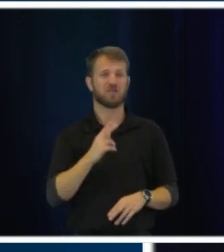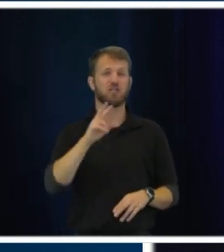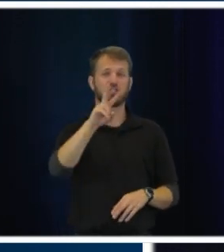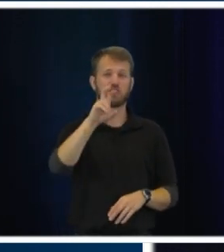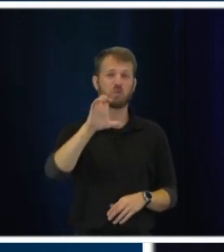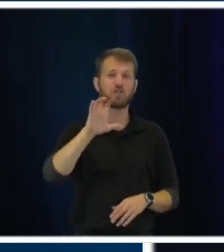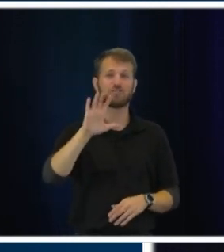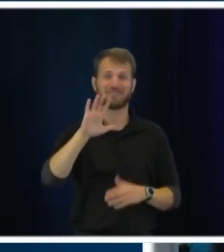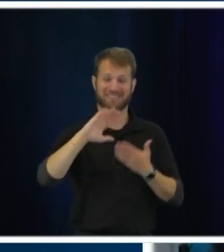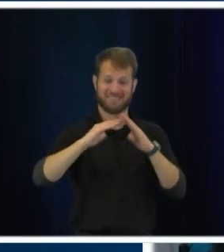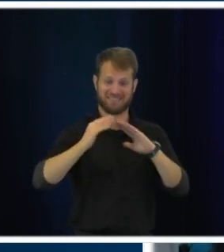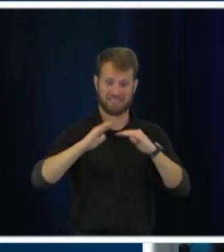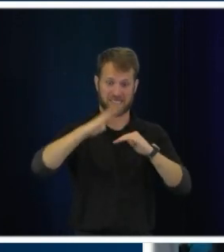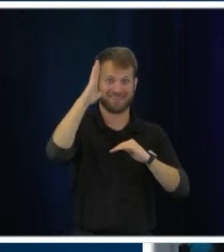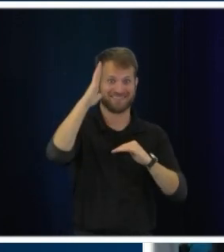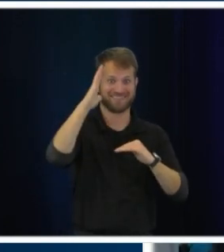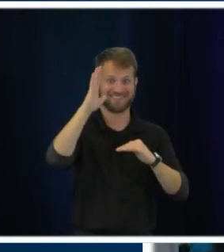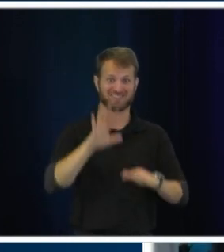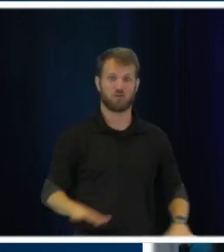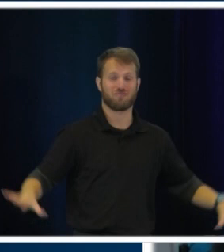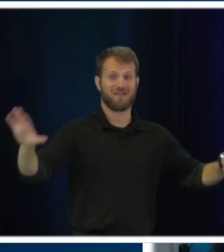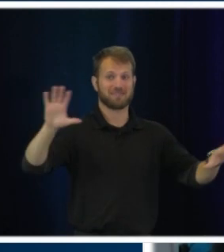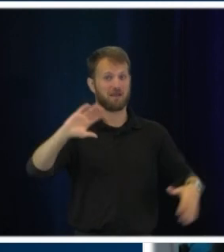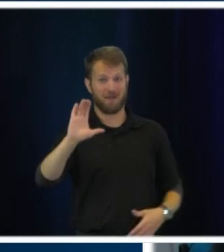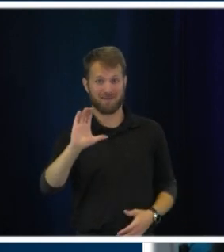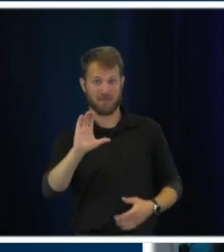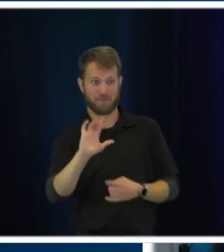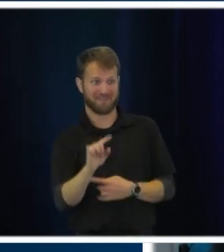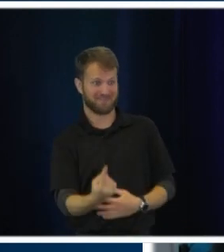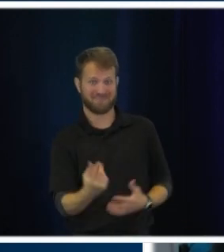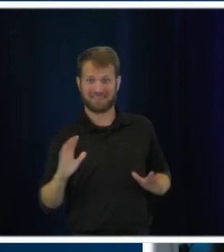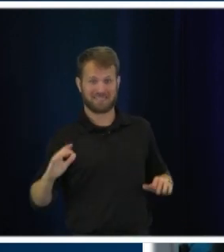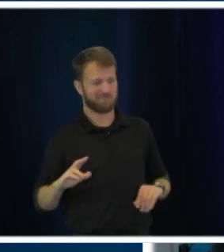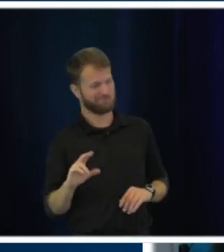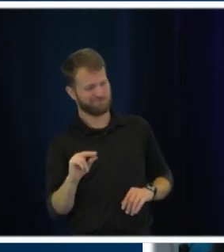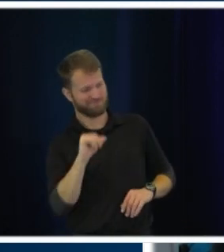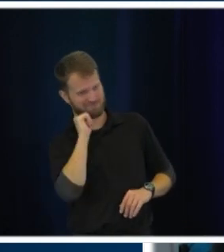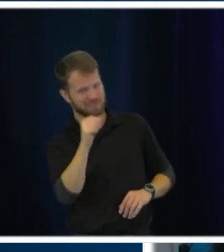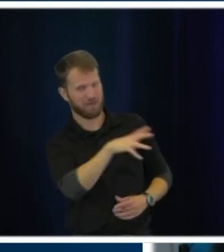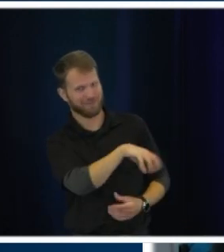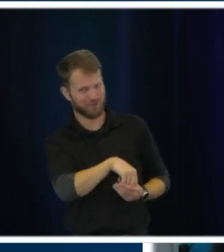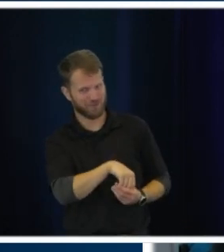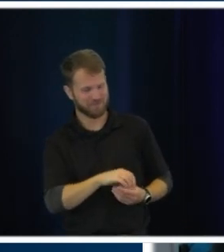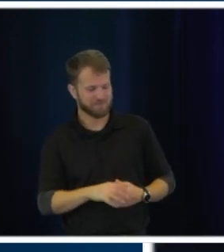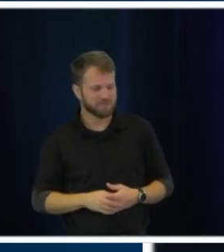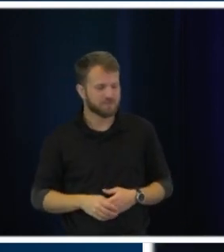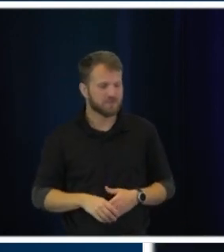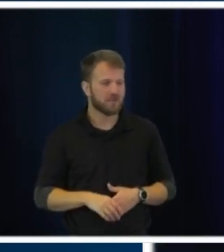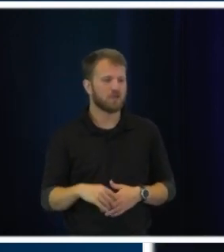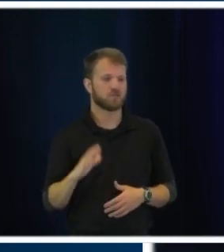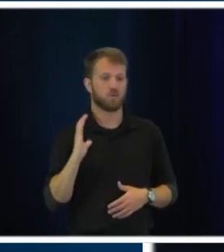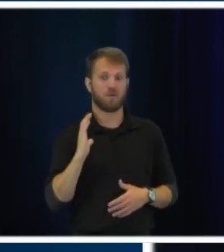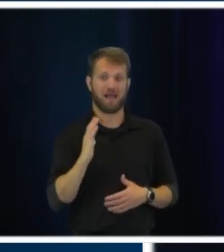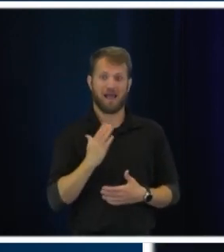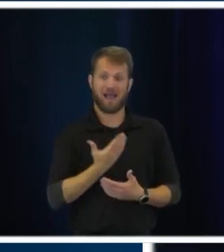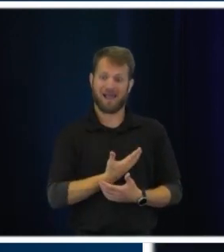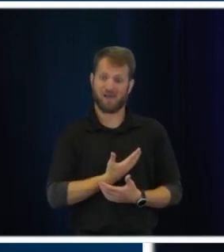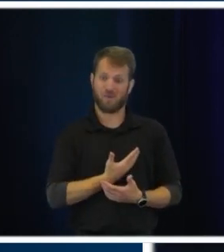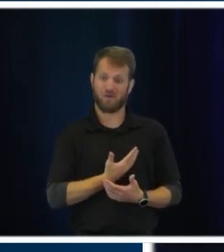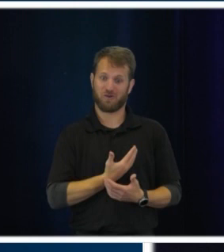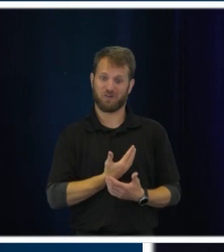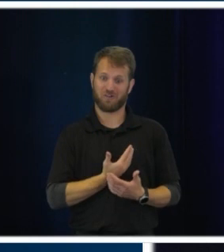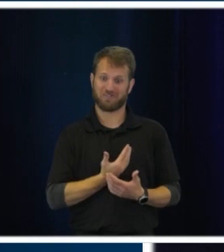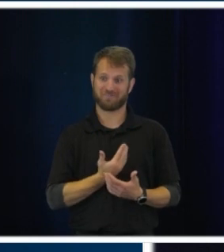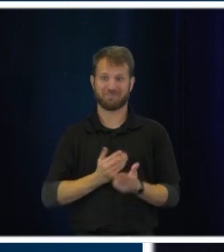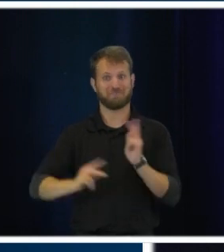across the country. Columbus was not alone. And so we have one of our own to thank